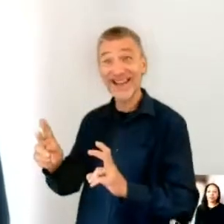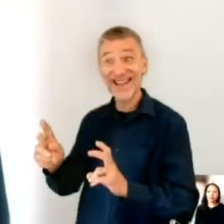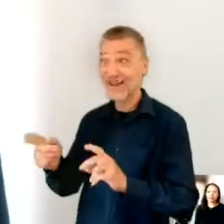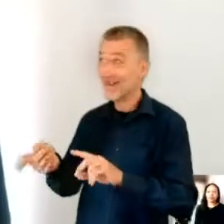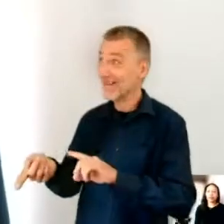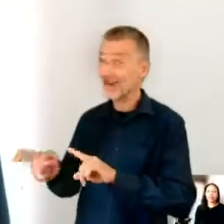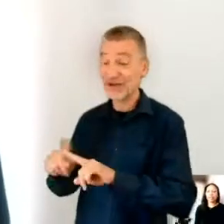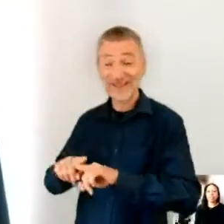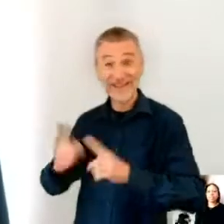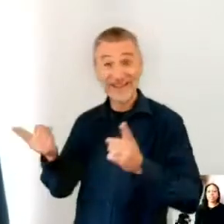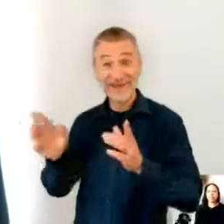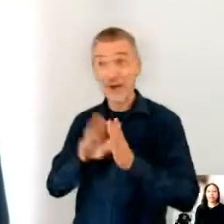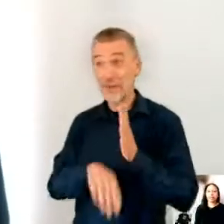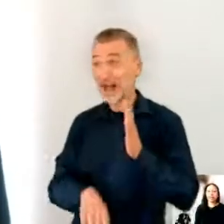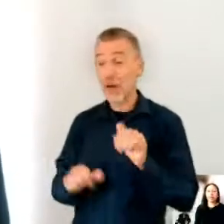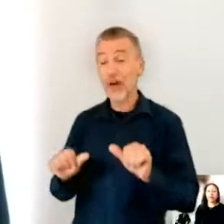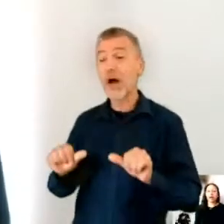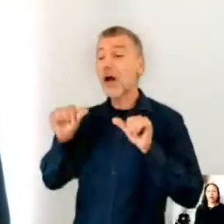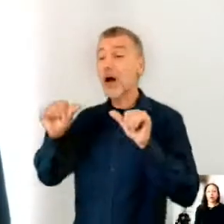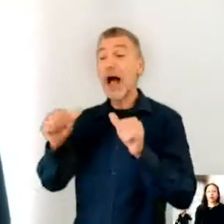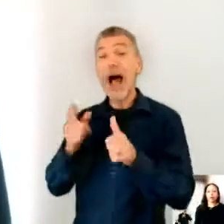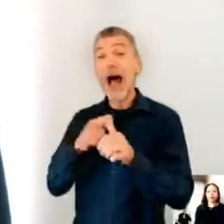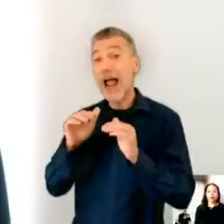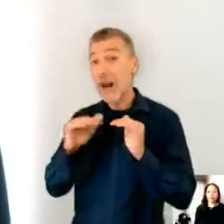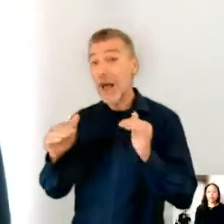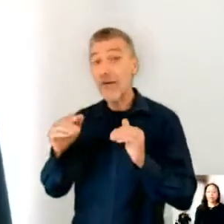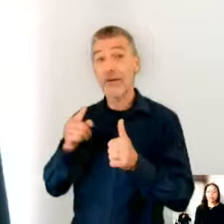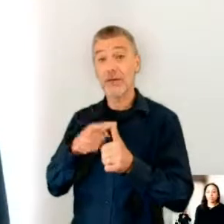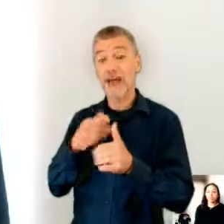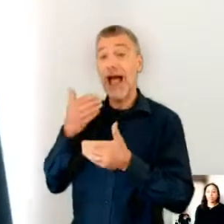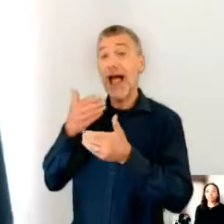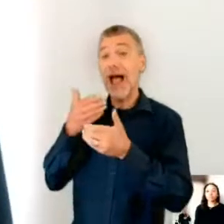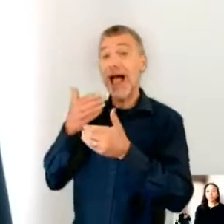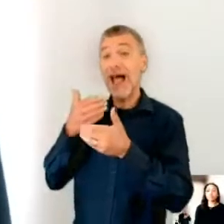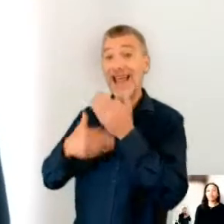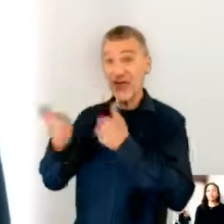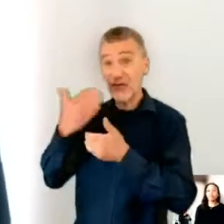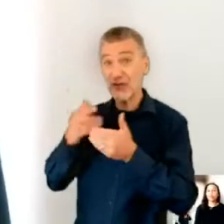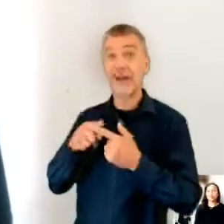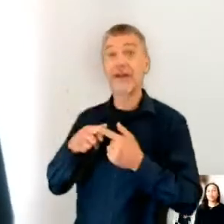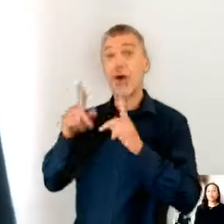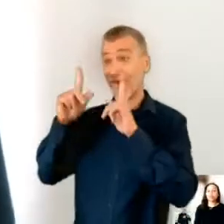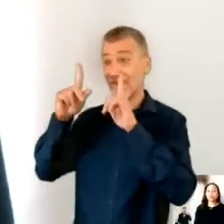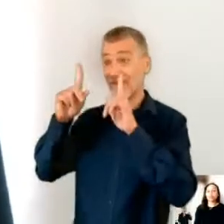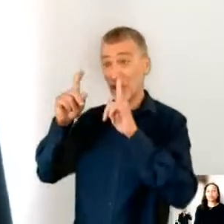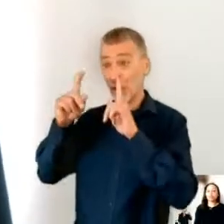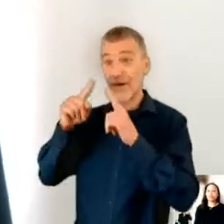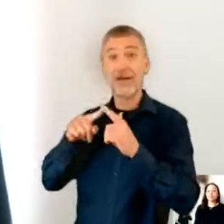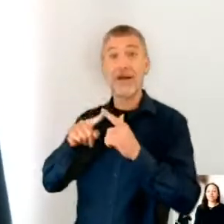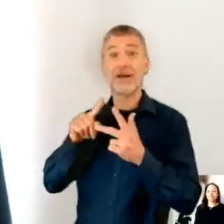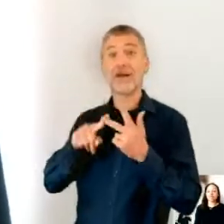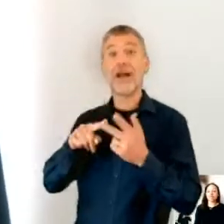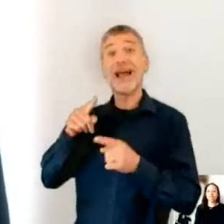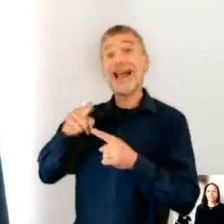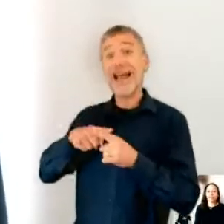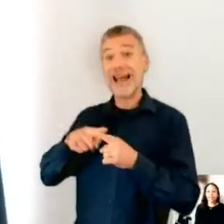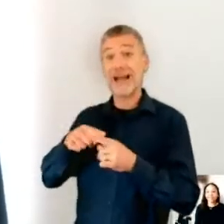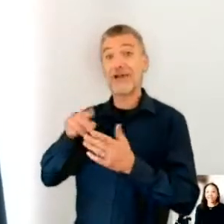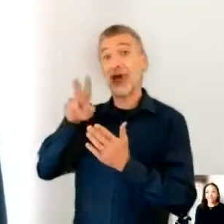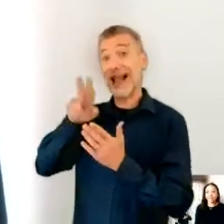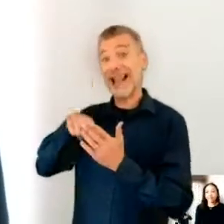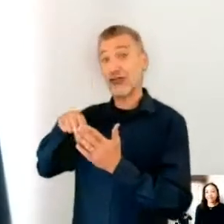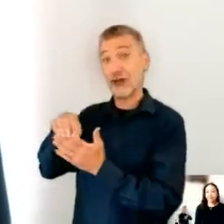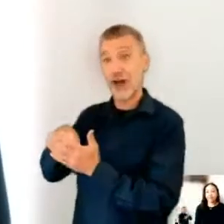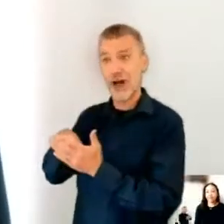A levels, though, I did history, photography and English literature. So I did do subjects that didn't really